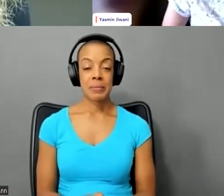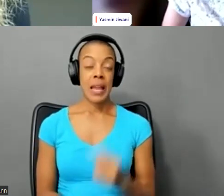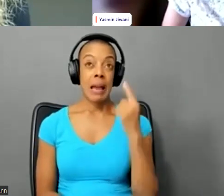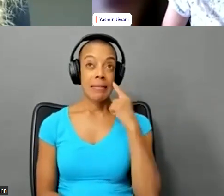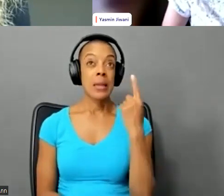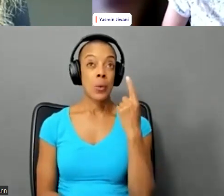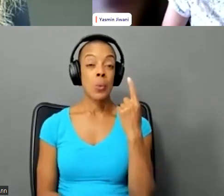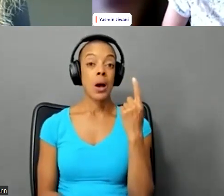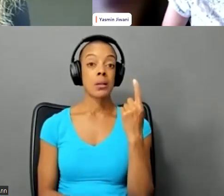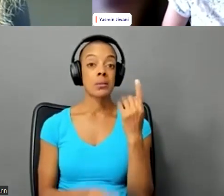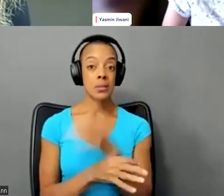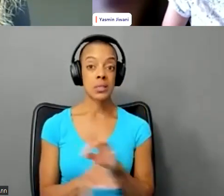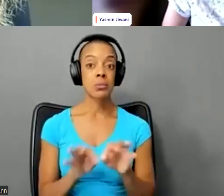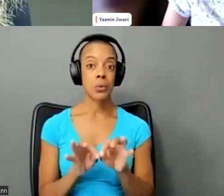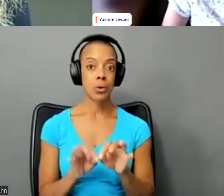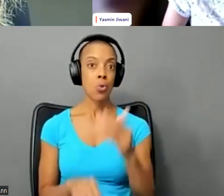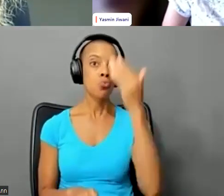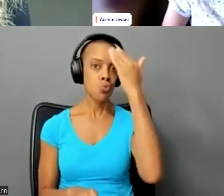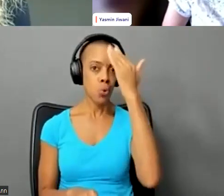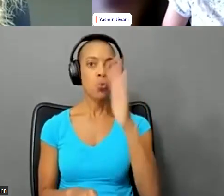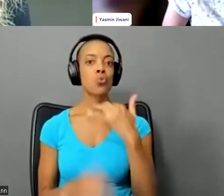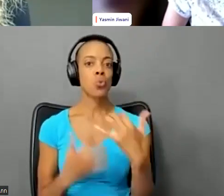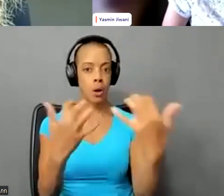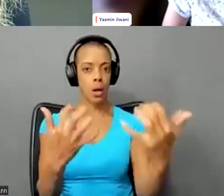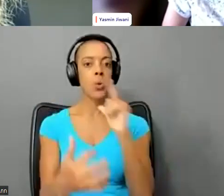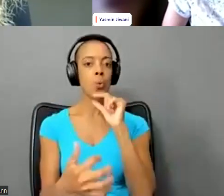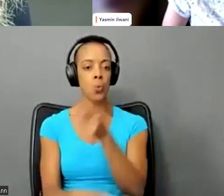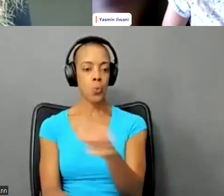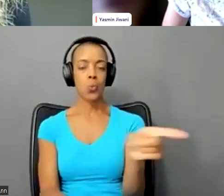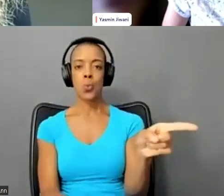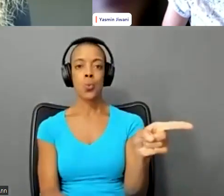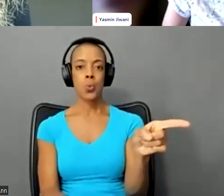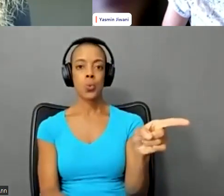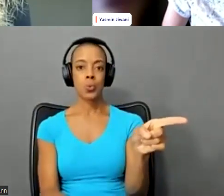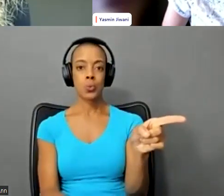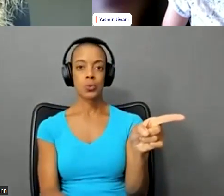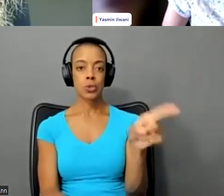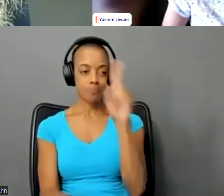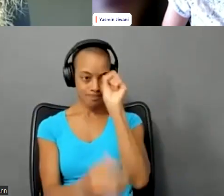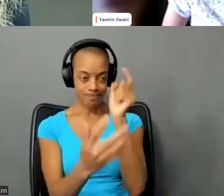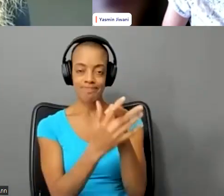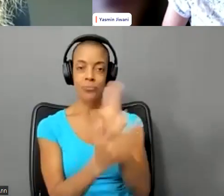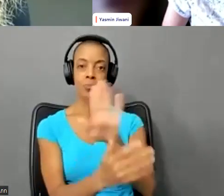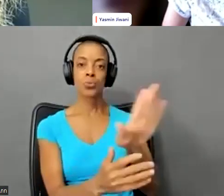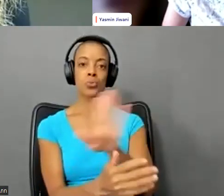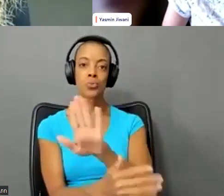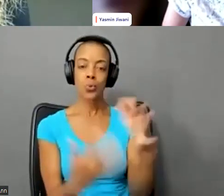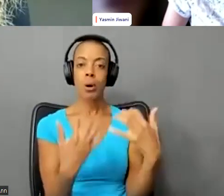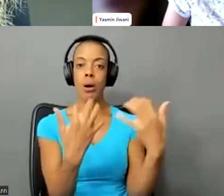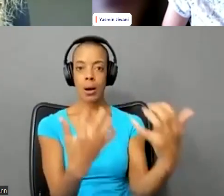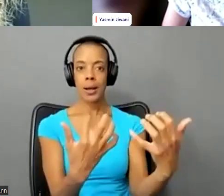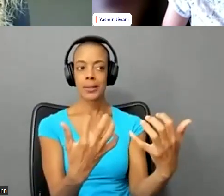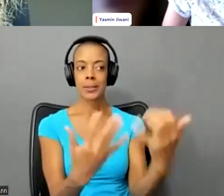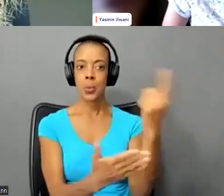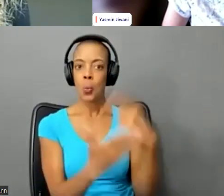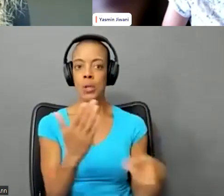is absolutely like knowing your audience. Targeting your audience and understanding kind of what is going to capture them